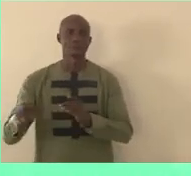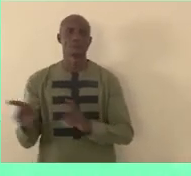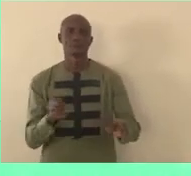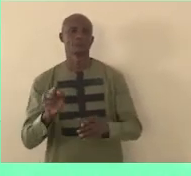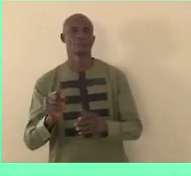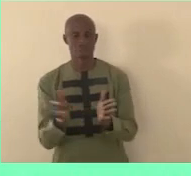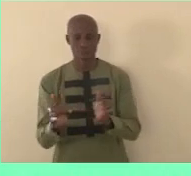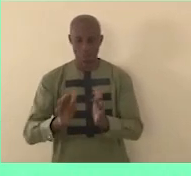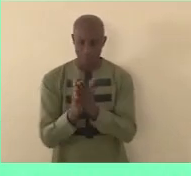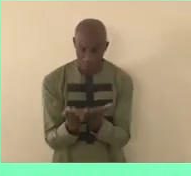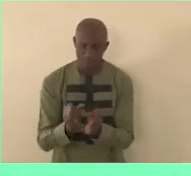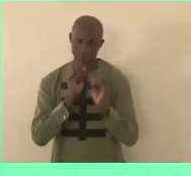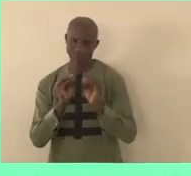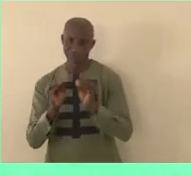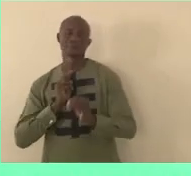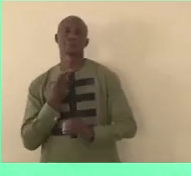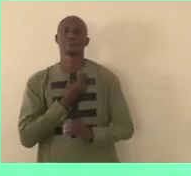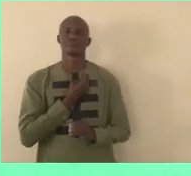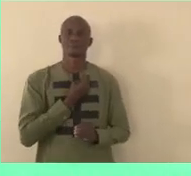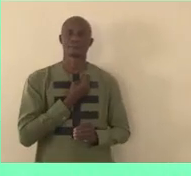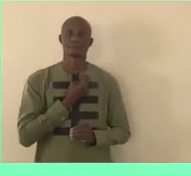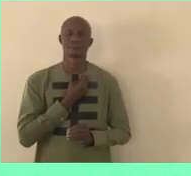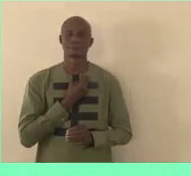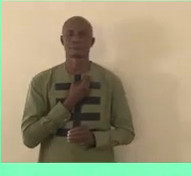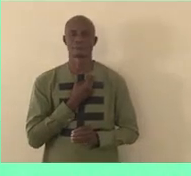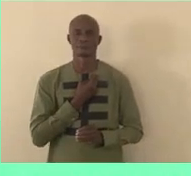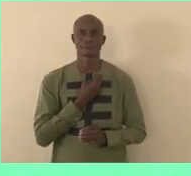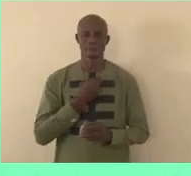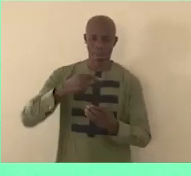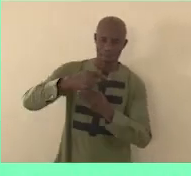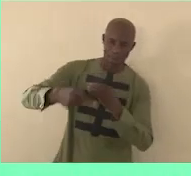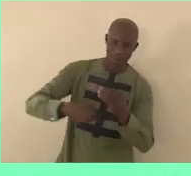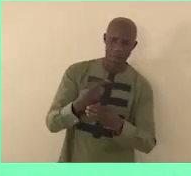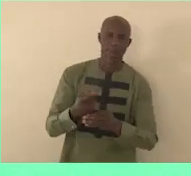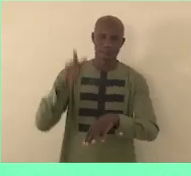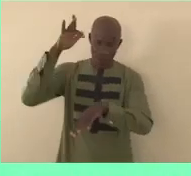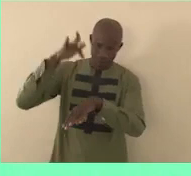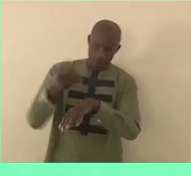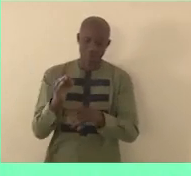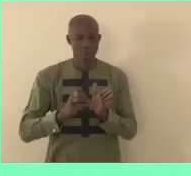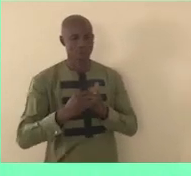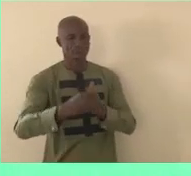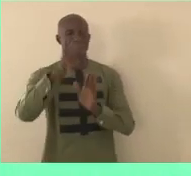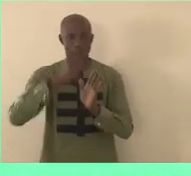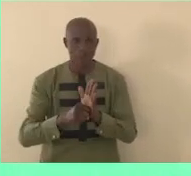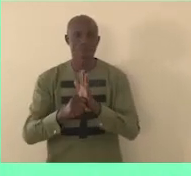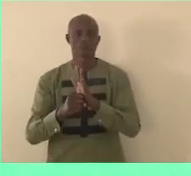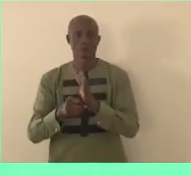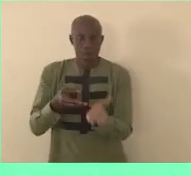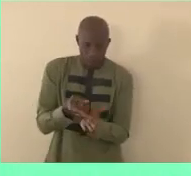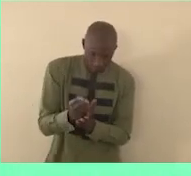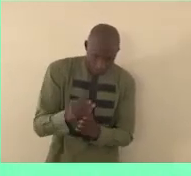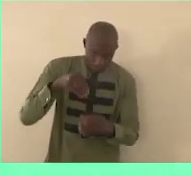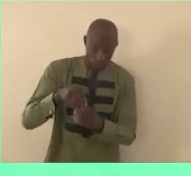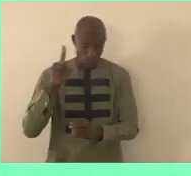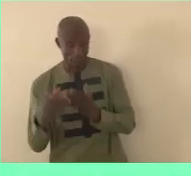Bible teach us? Our Judeo-Christian scriptures, what does it teach us about the impact of leadership integrity on